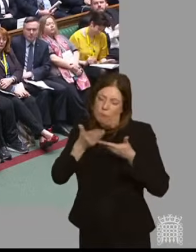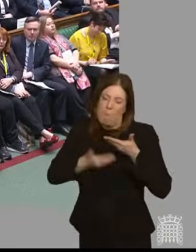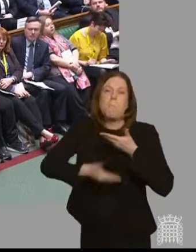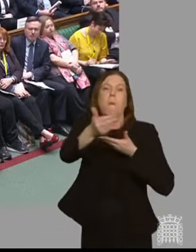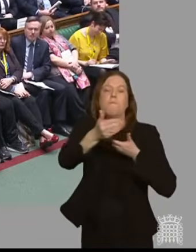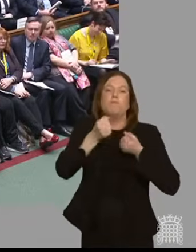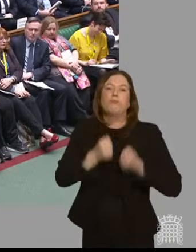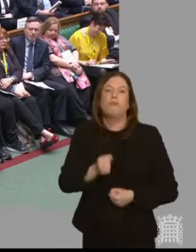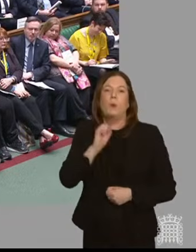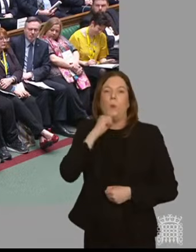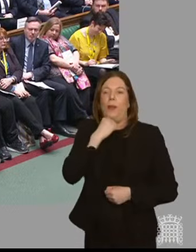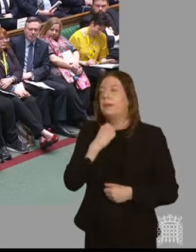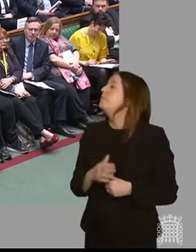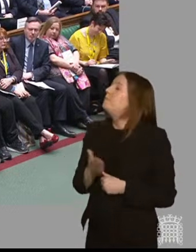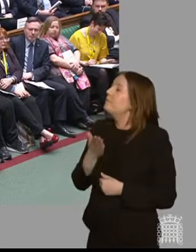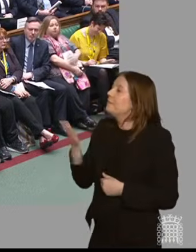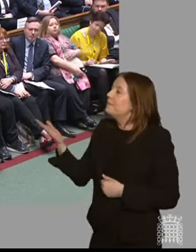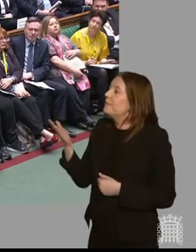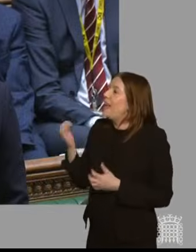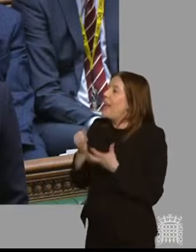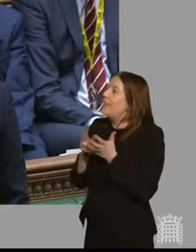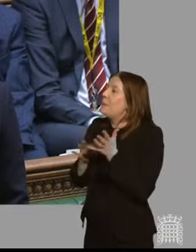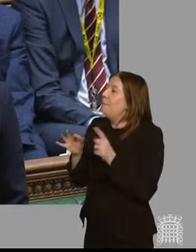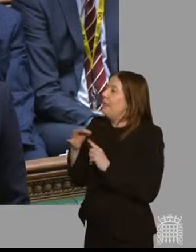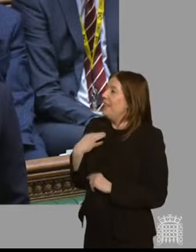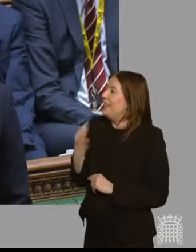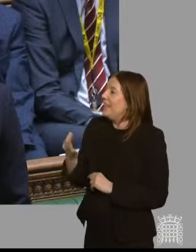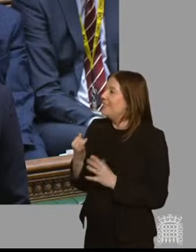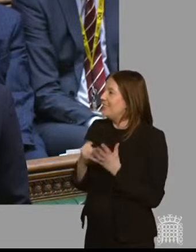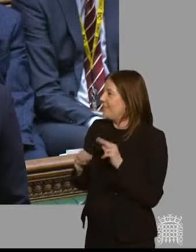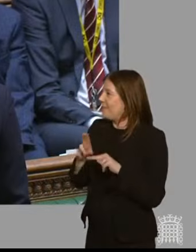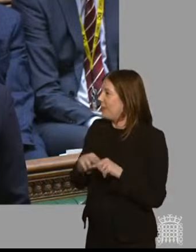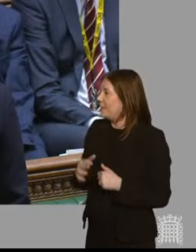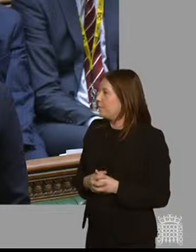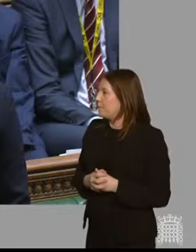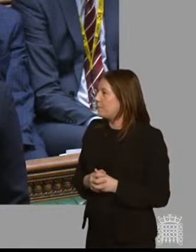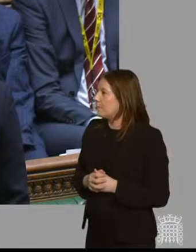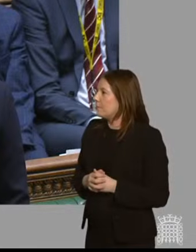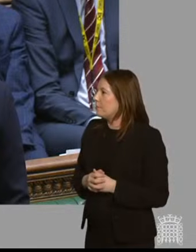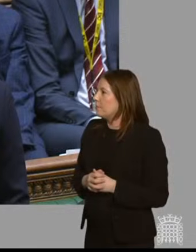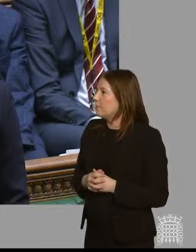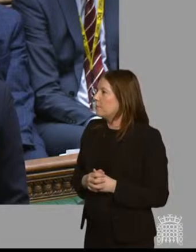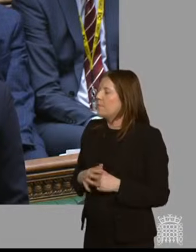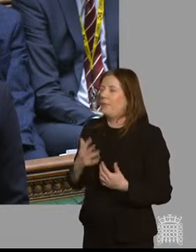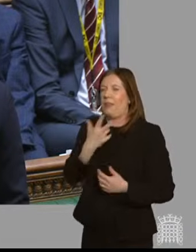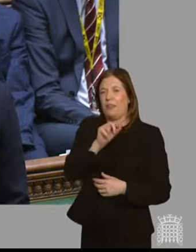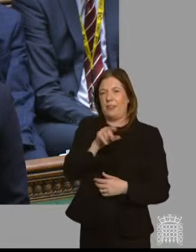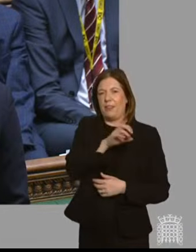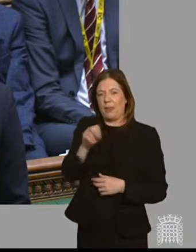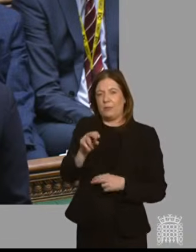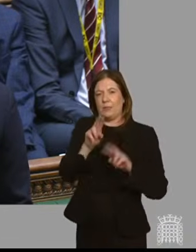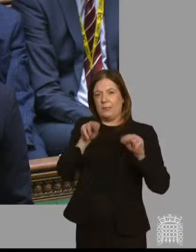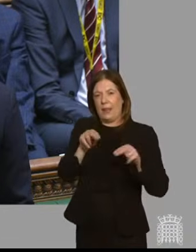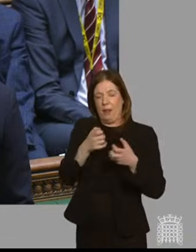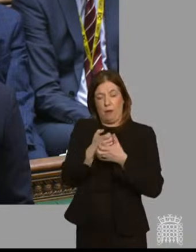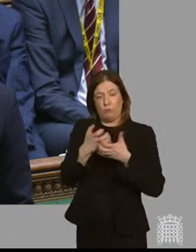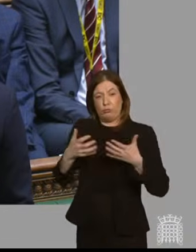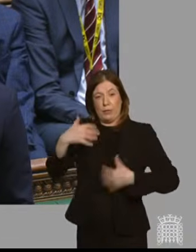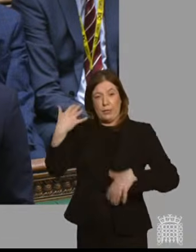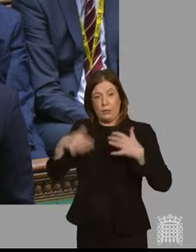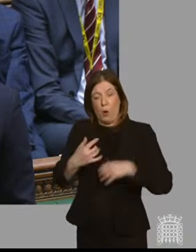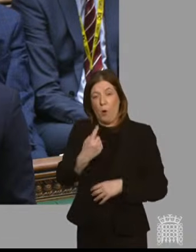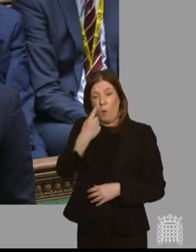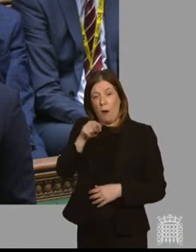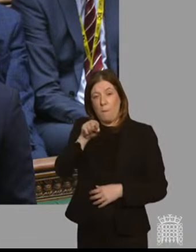Mr. Speaker, 30,000 people dead, 70,000 injured, 1.5 million sheltering in Rafah,